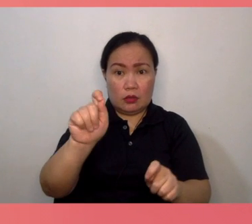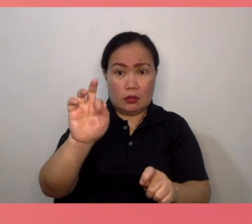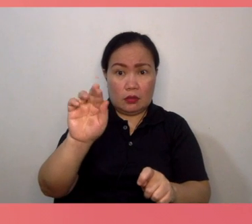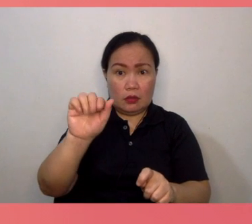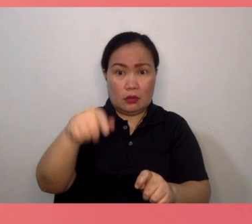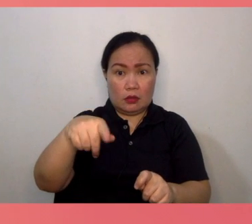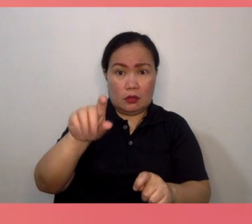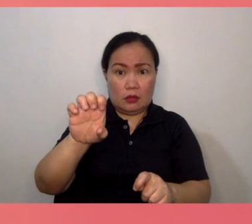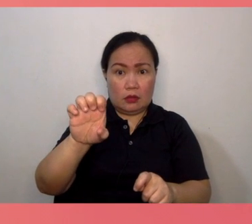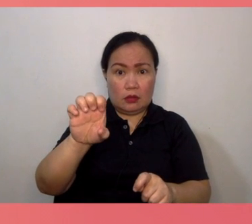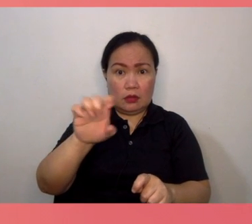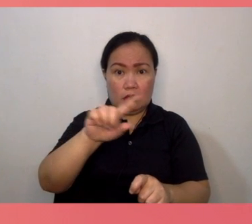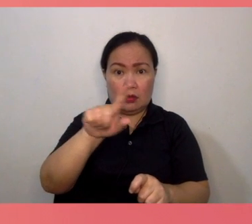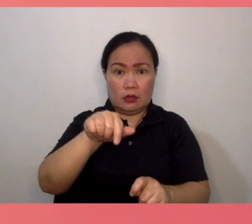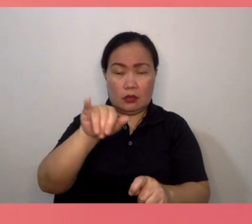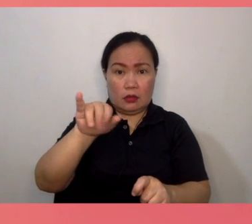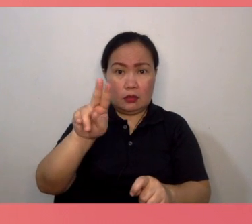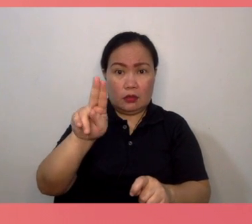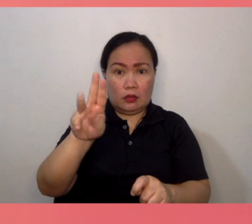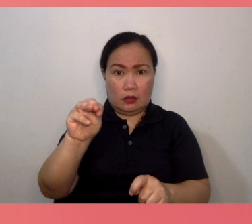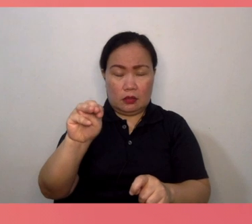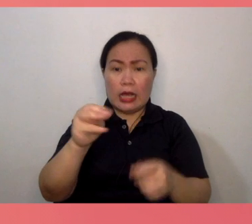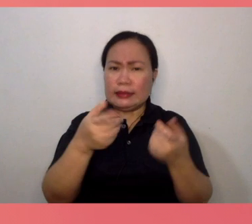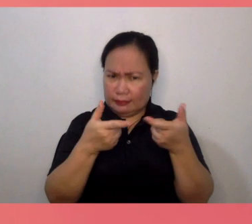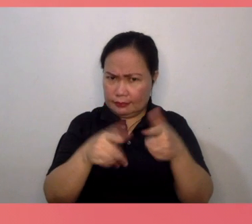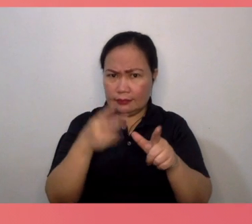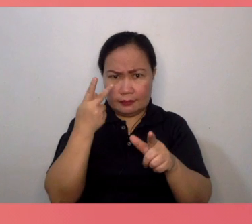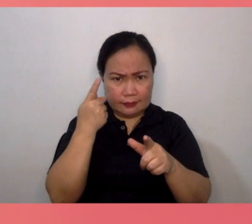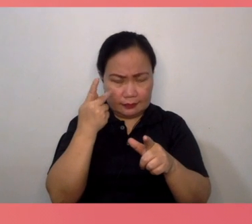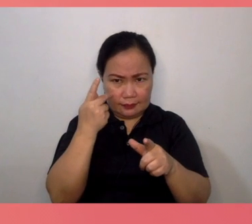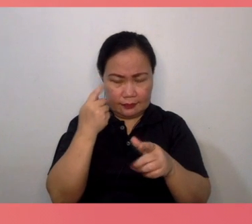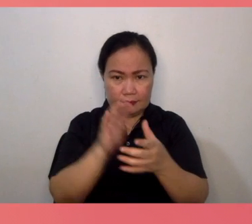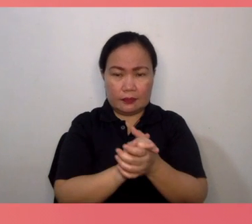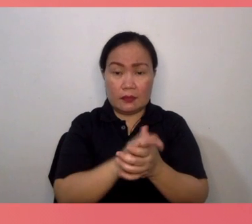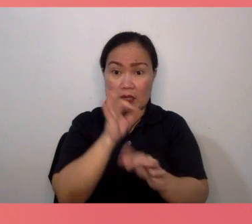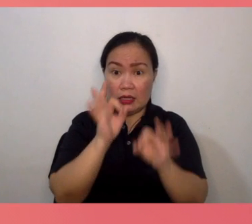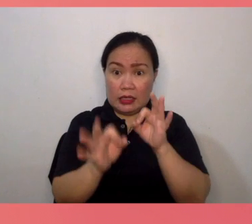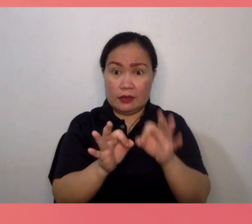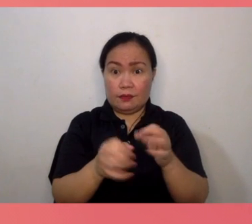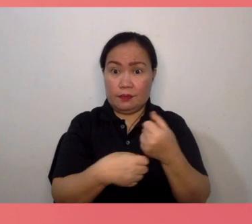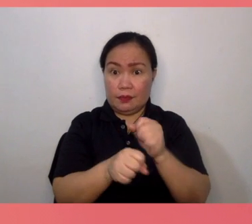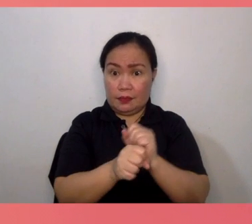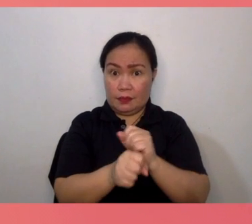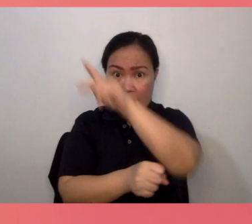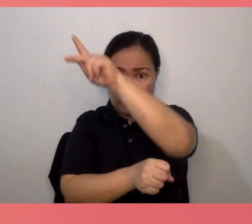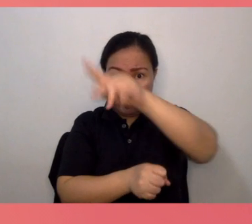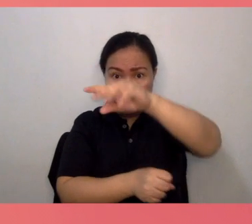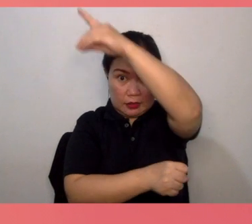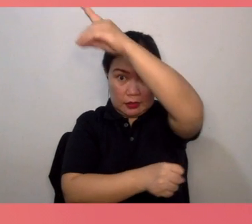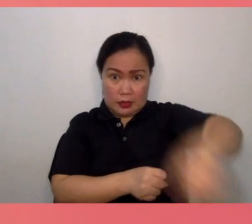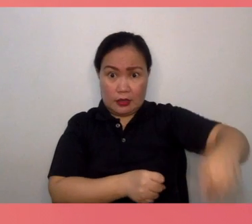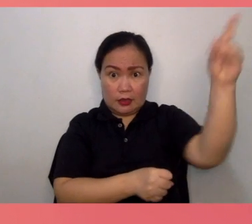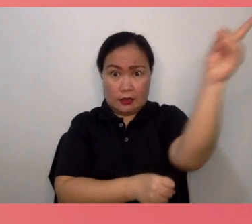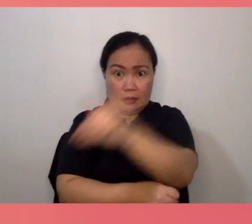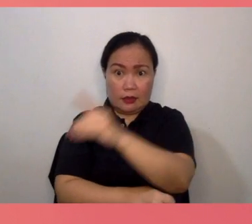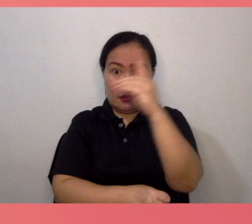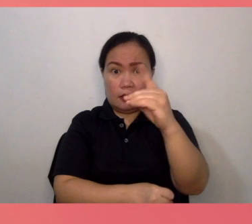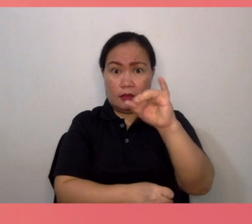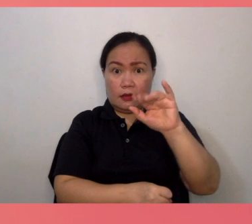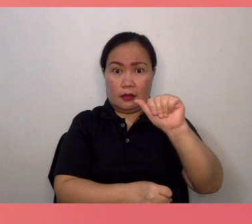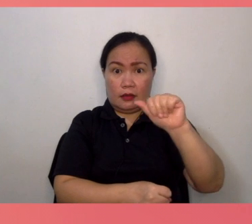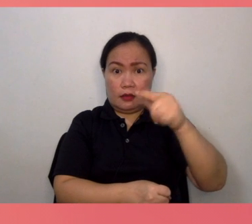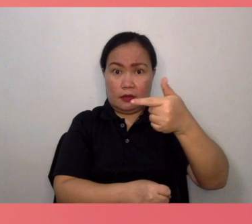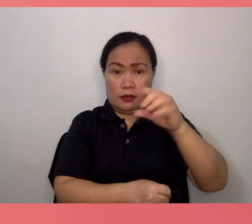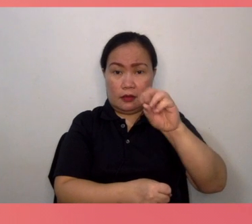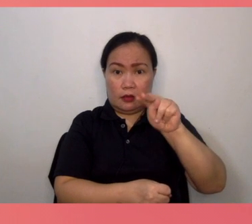proportion ay para lang sa triangle? So, let's see. So, kung gagawan ko to ng diagonal, so magpo-form ako dito ng